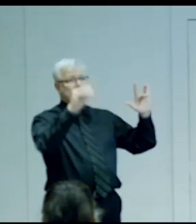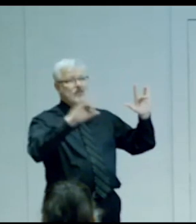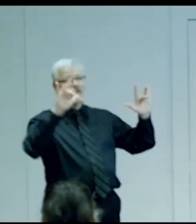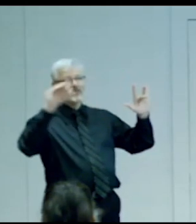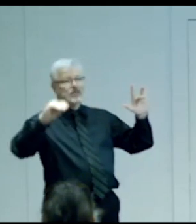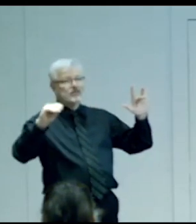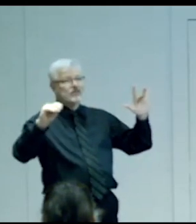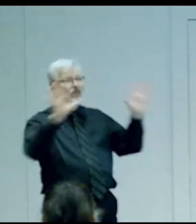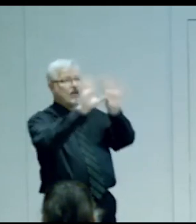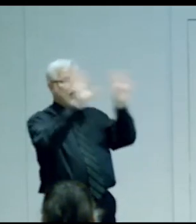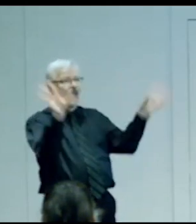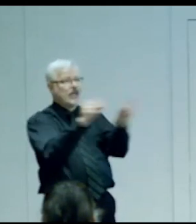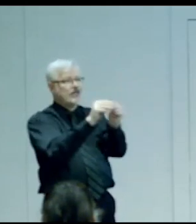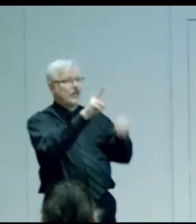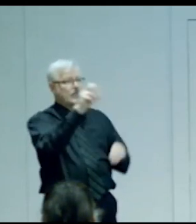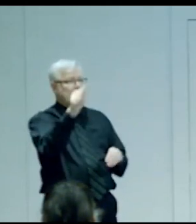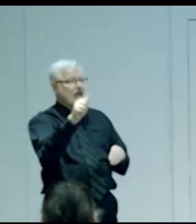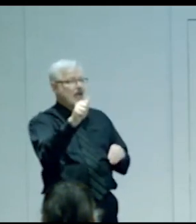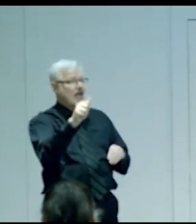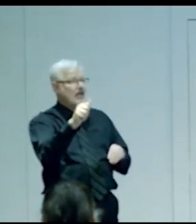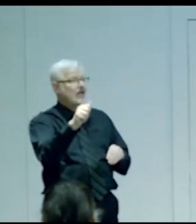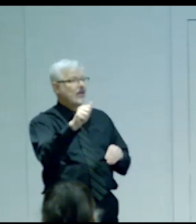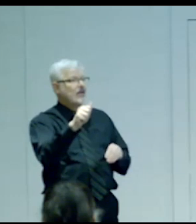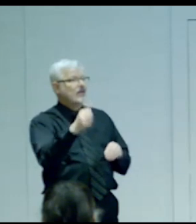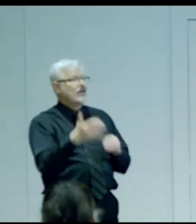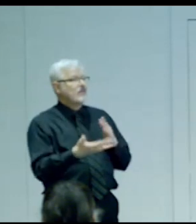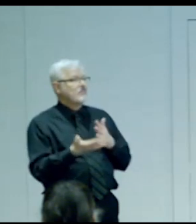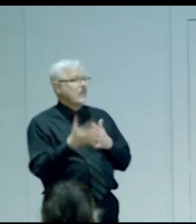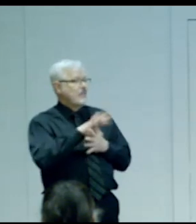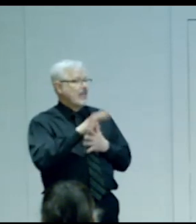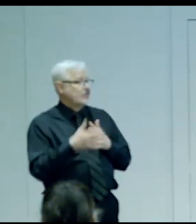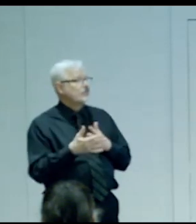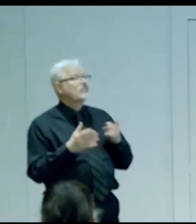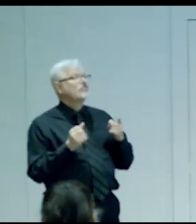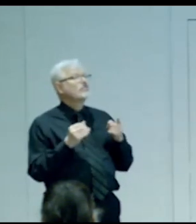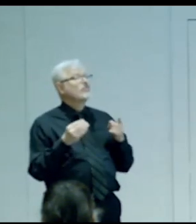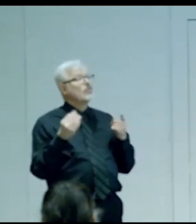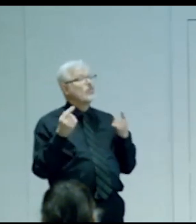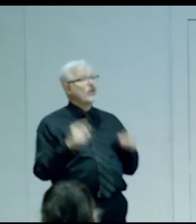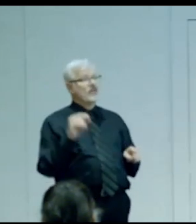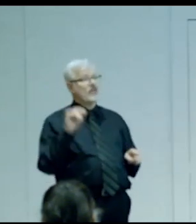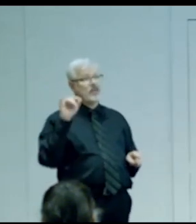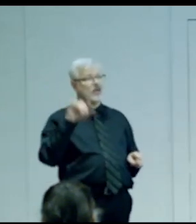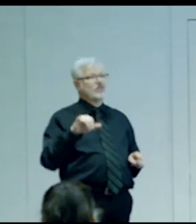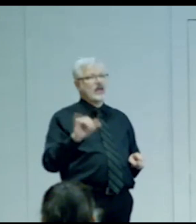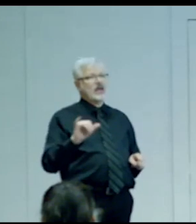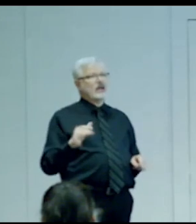collective United States population. So when it was